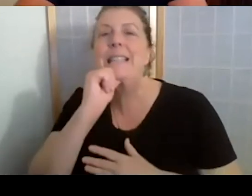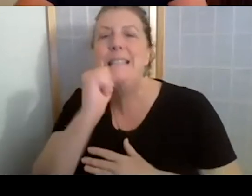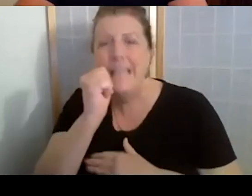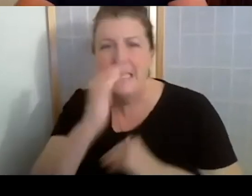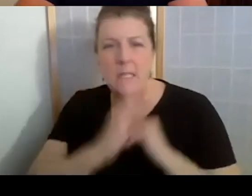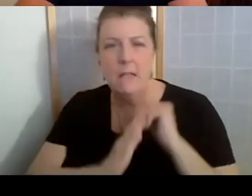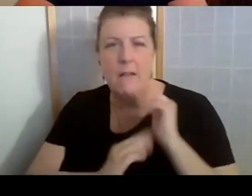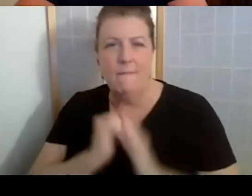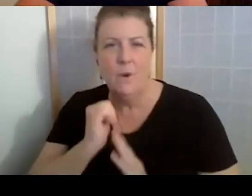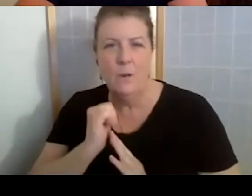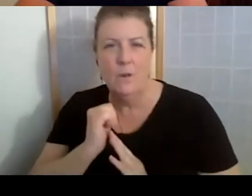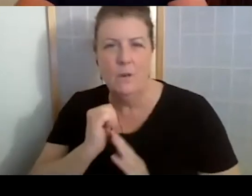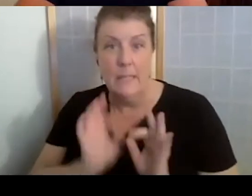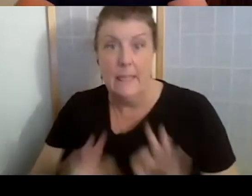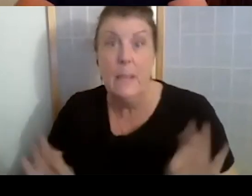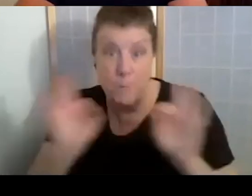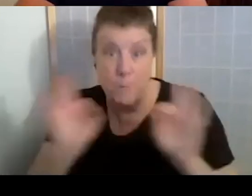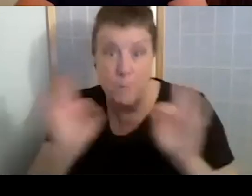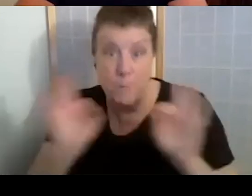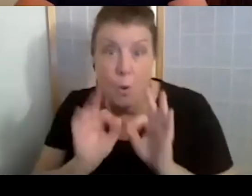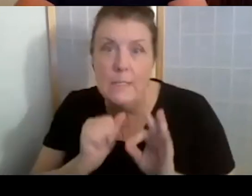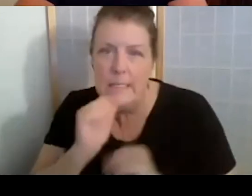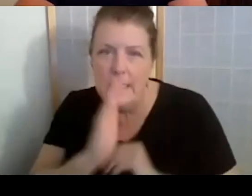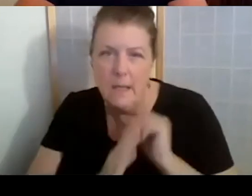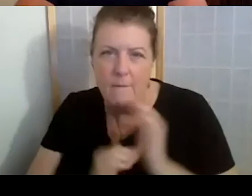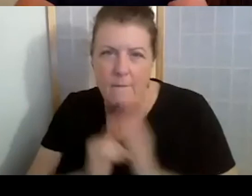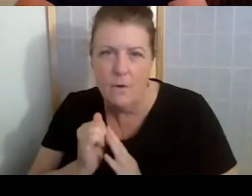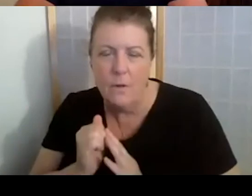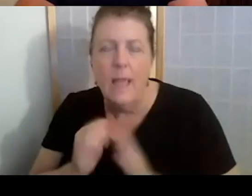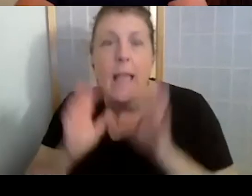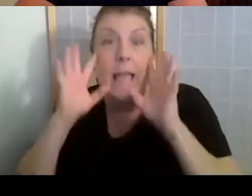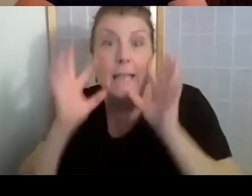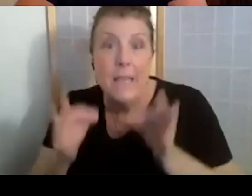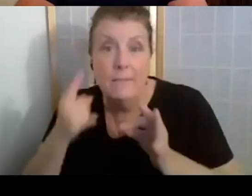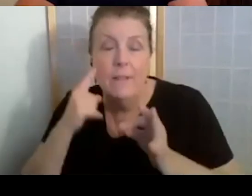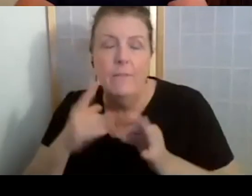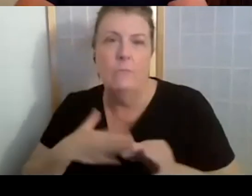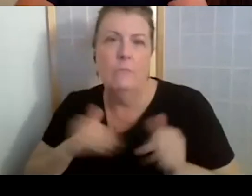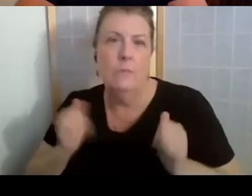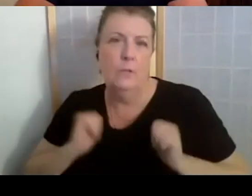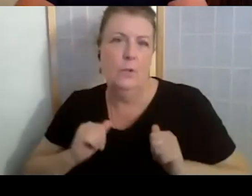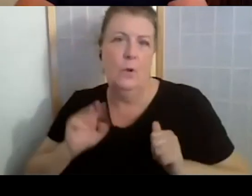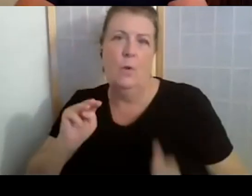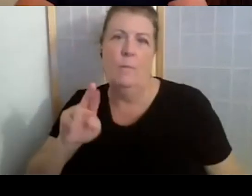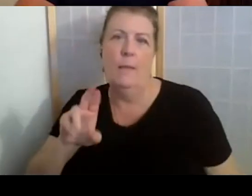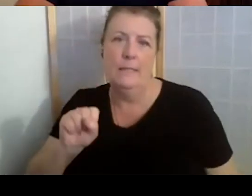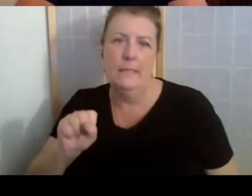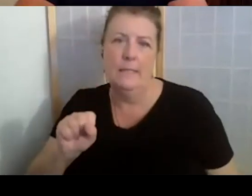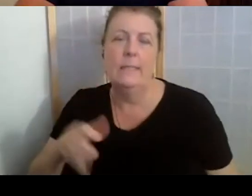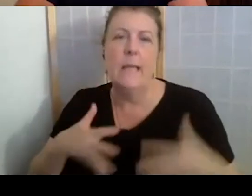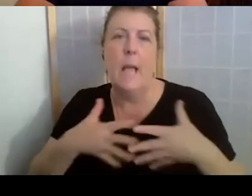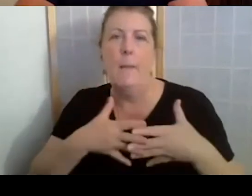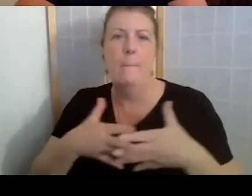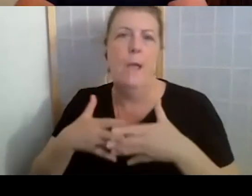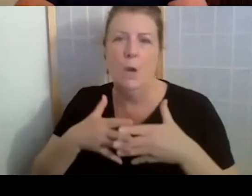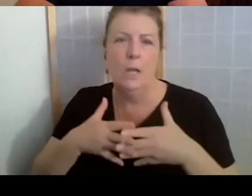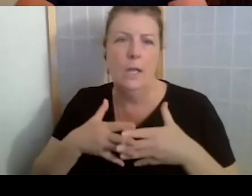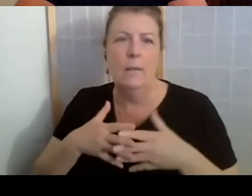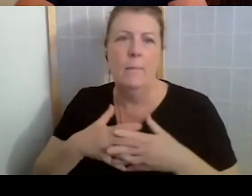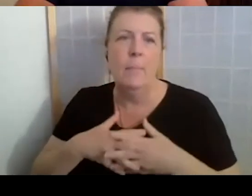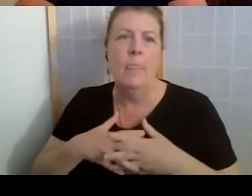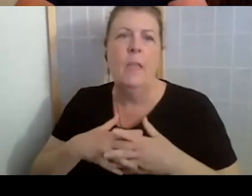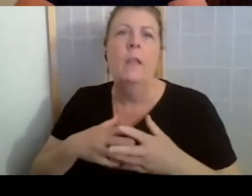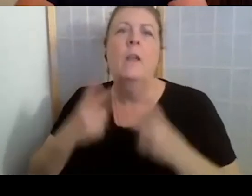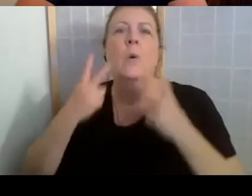in the series, and for certainly for Mrs. America, like the story of the feminists, we see it episodically. We